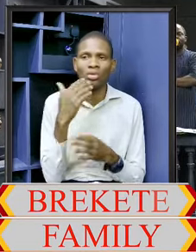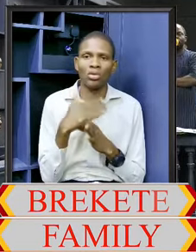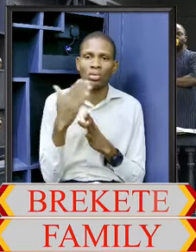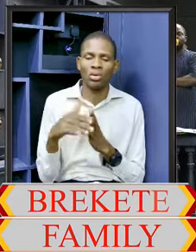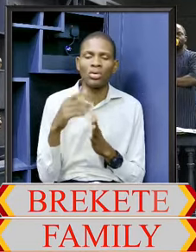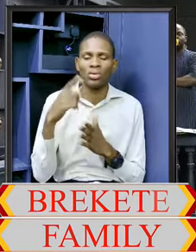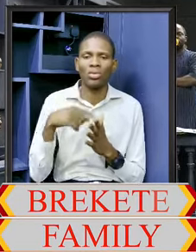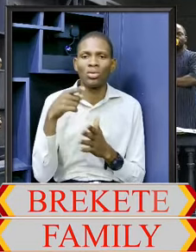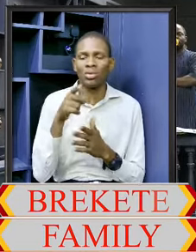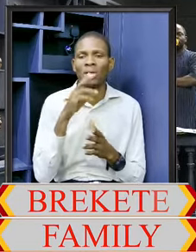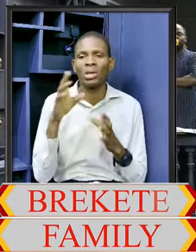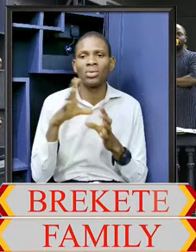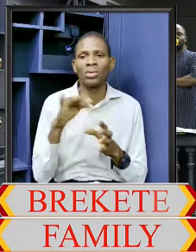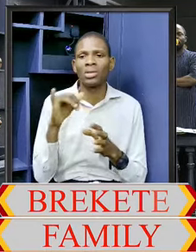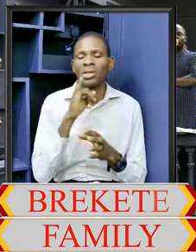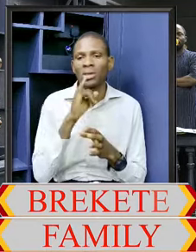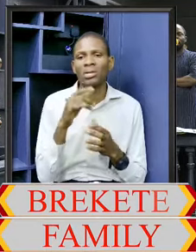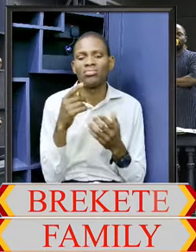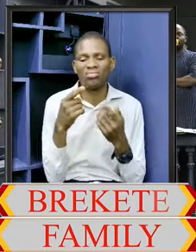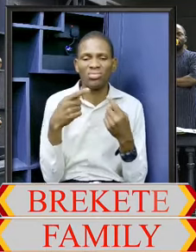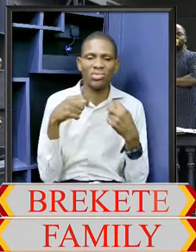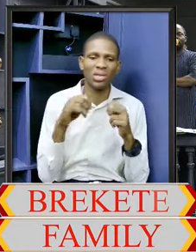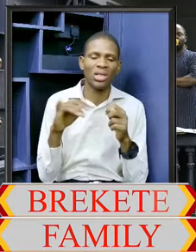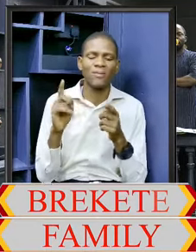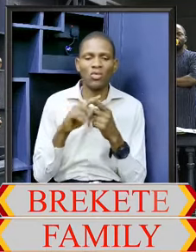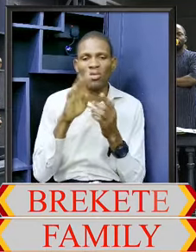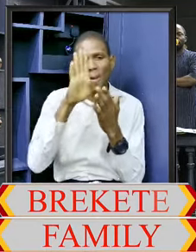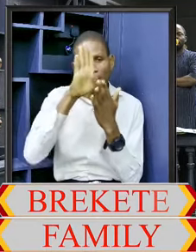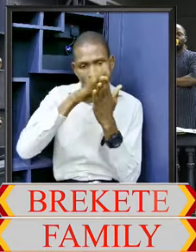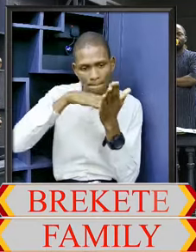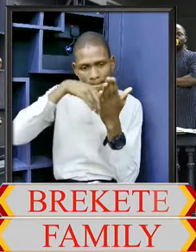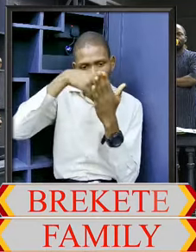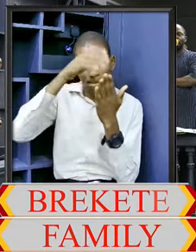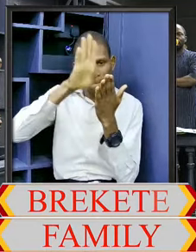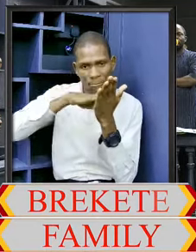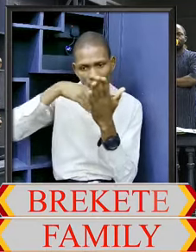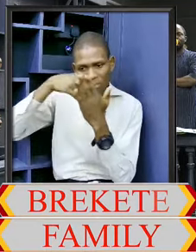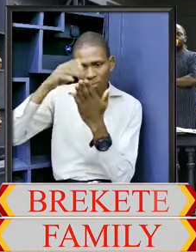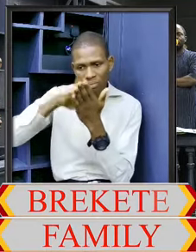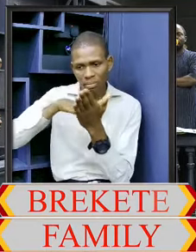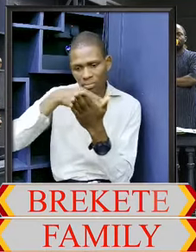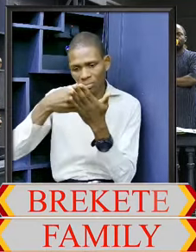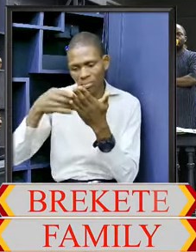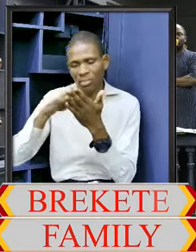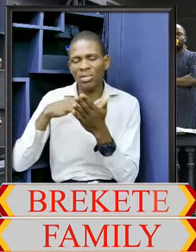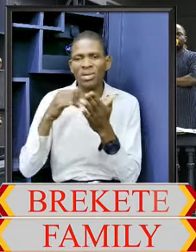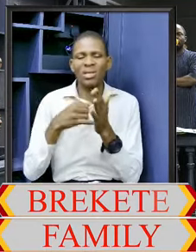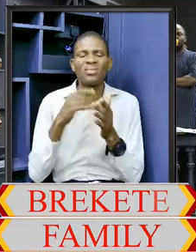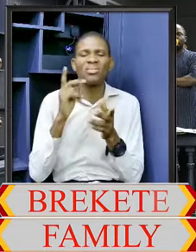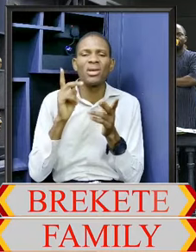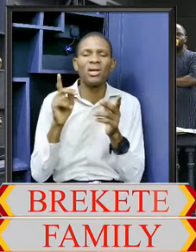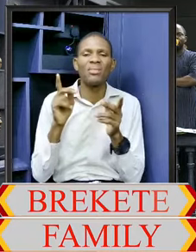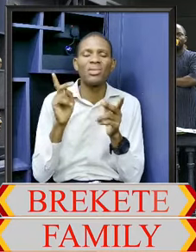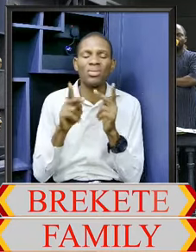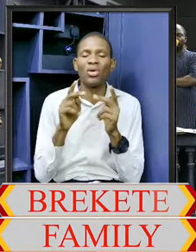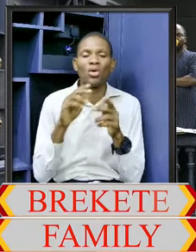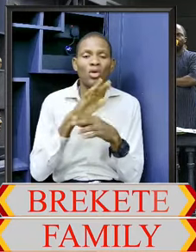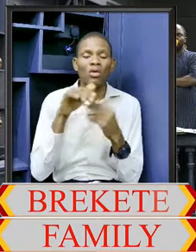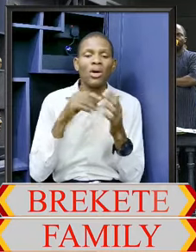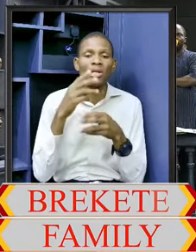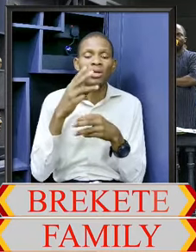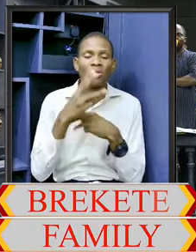What you are just doing is trying to paint the thing. As we are painting it, people all over the world watching